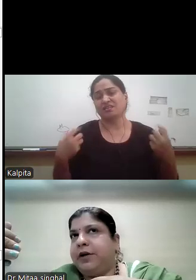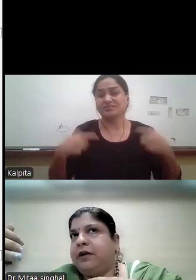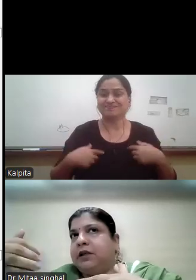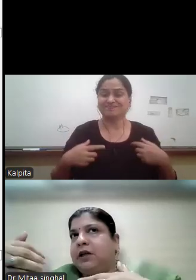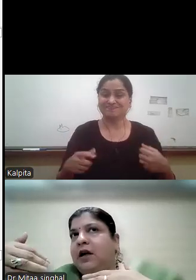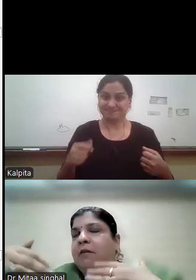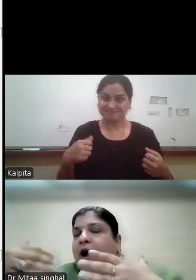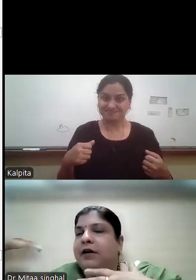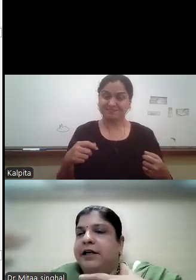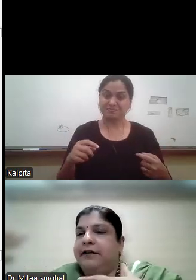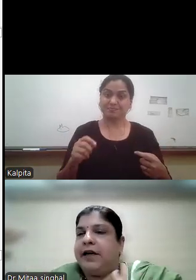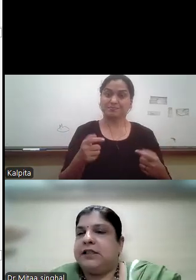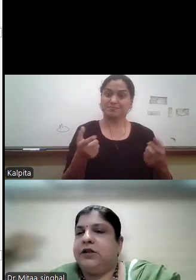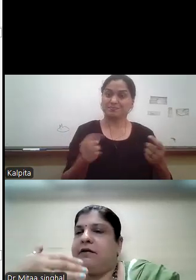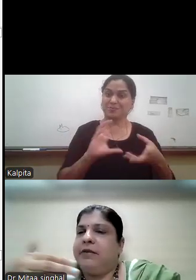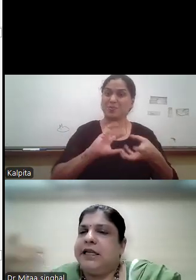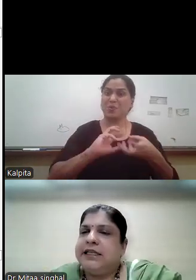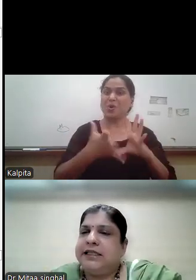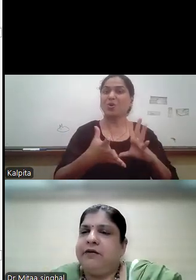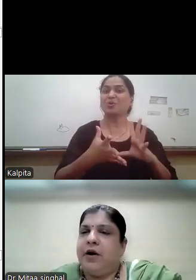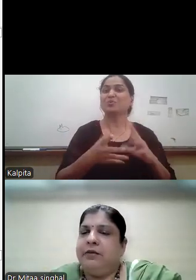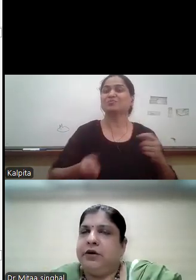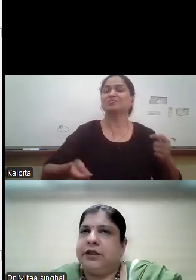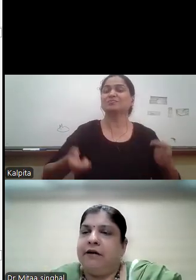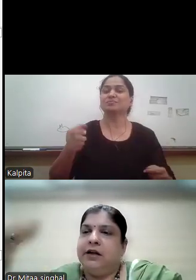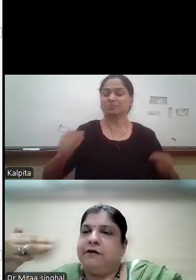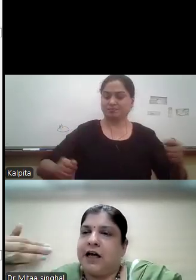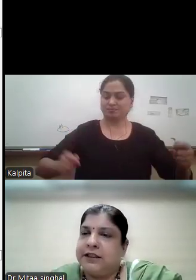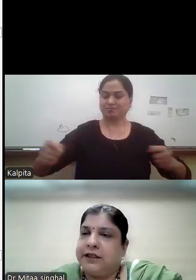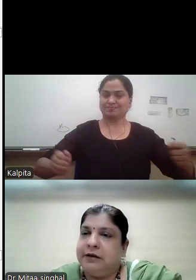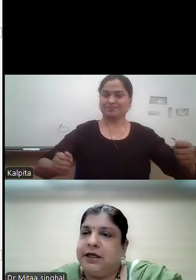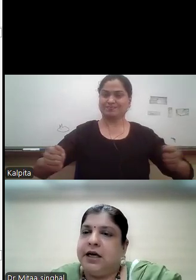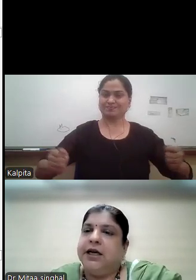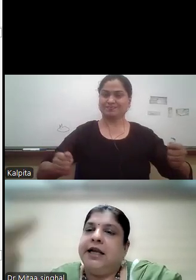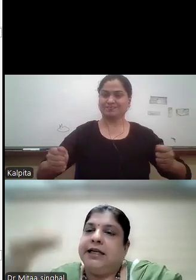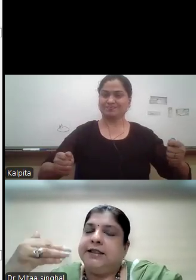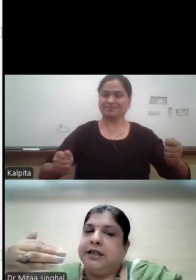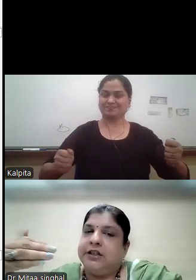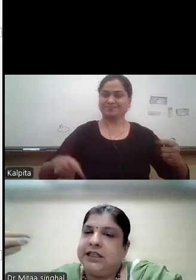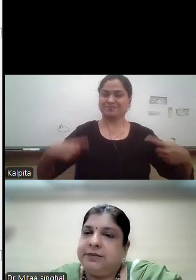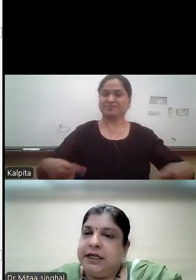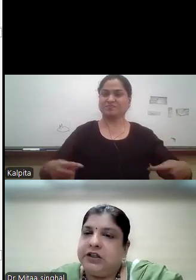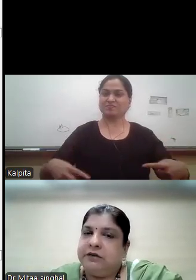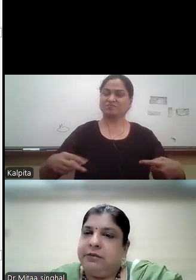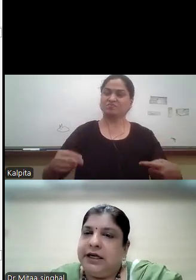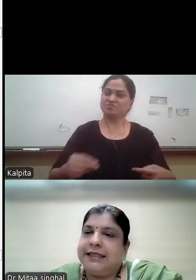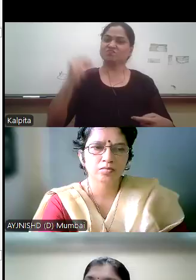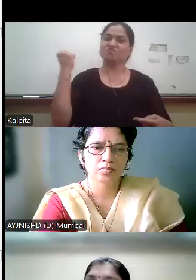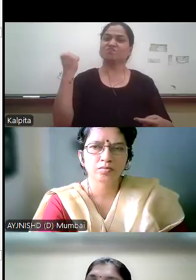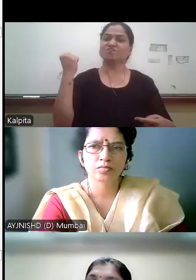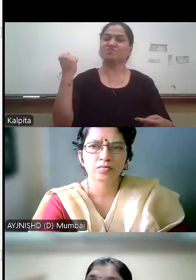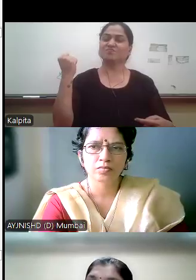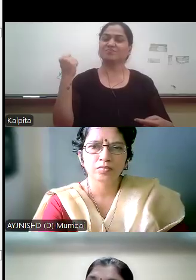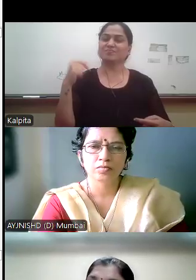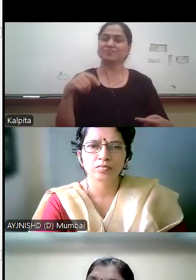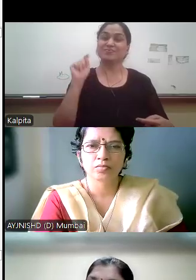will operate with a power device. So that will be easier for him to travel, faster will be done. His energy expenditure will be less. He